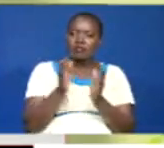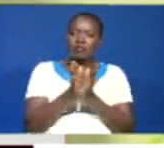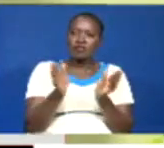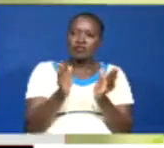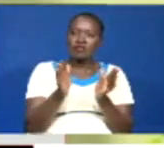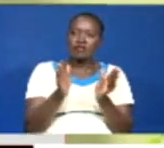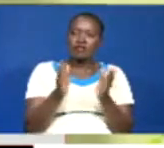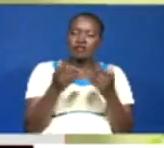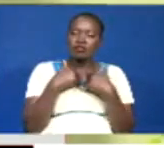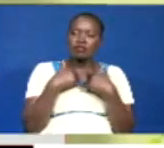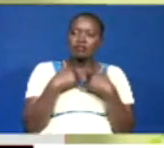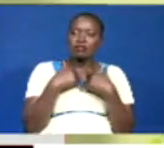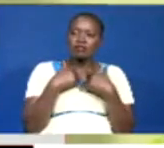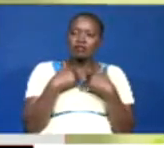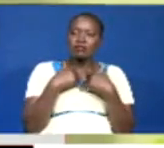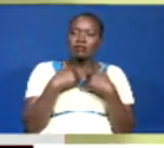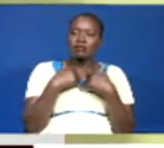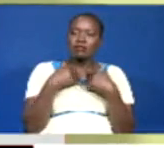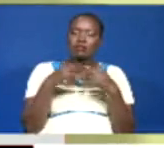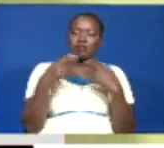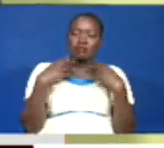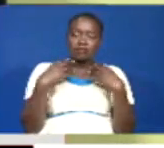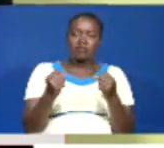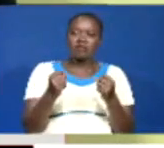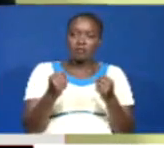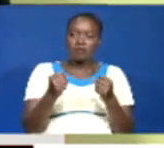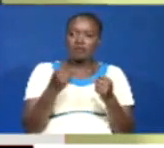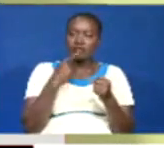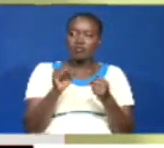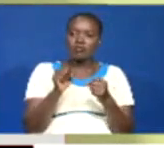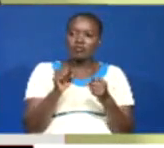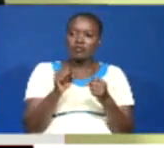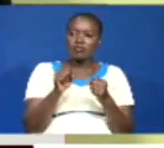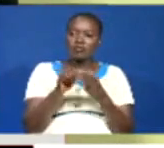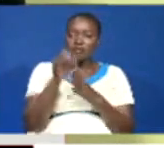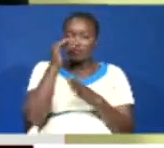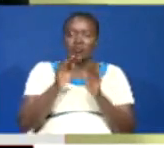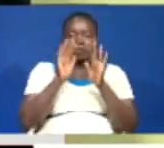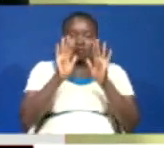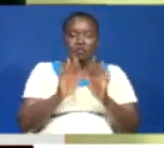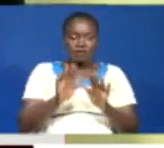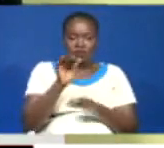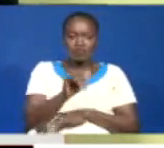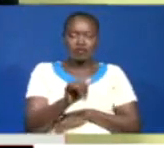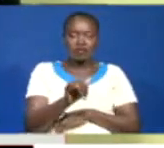have on our health. So this is why it is important that